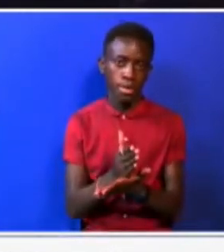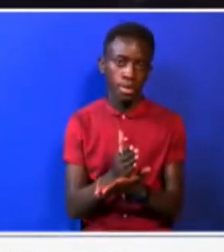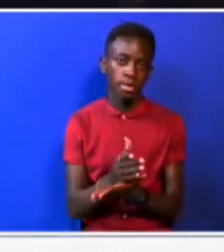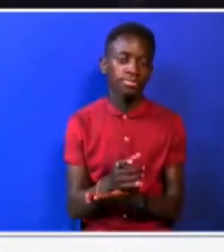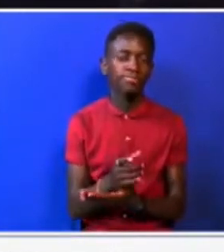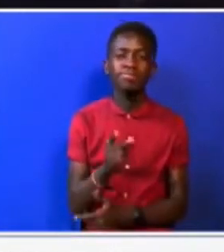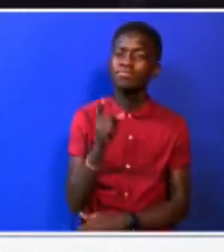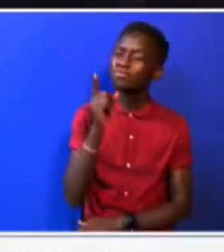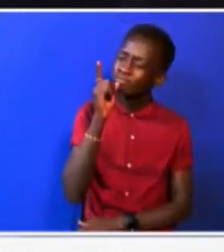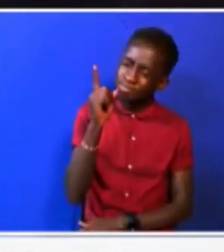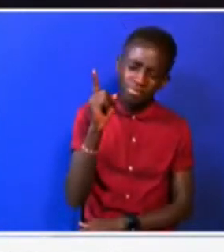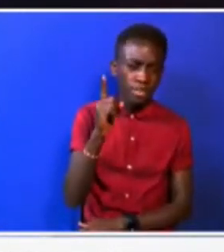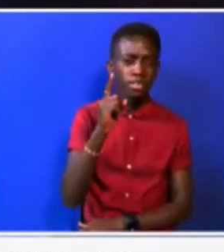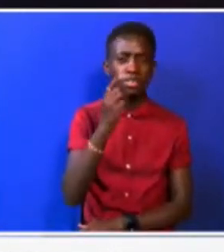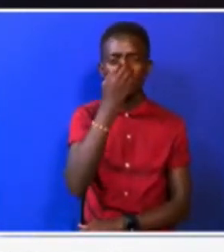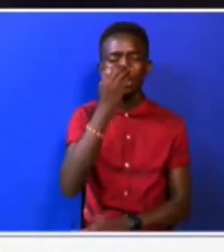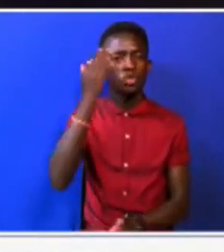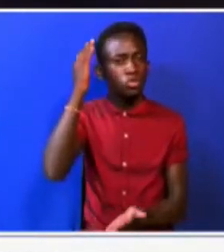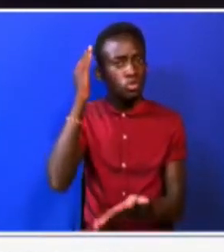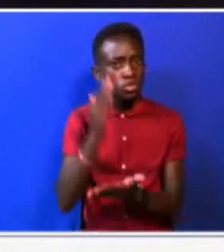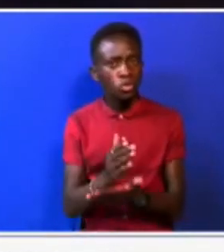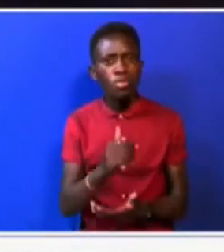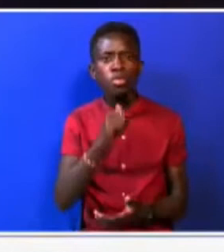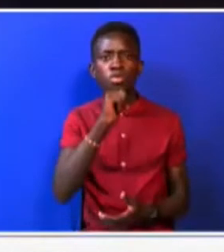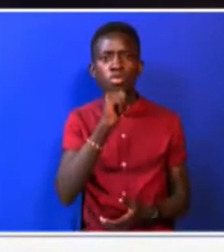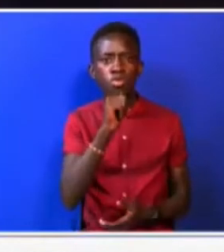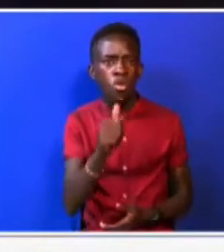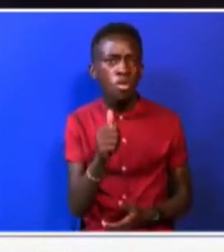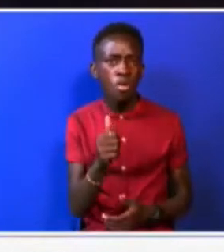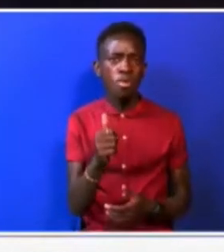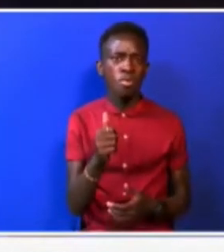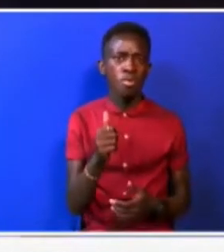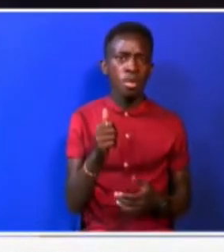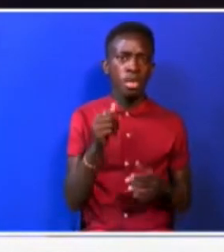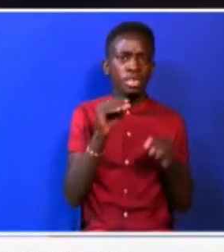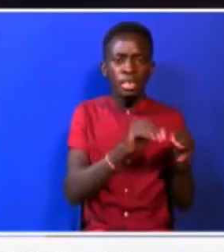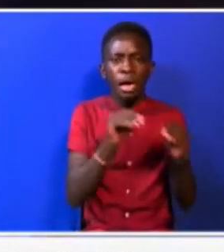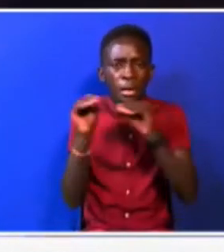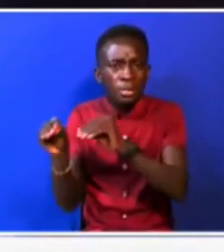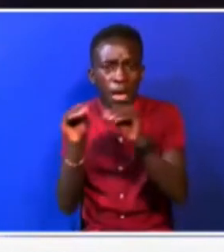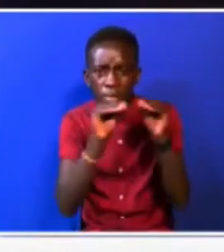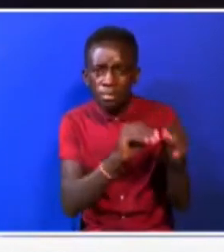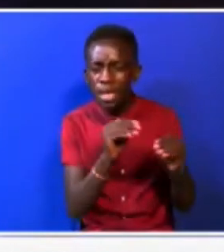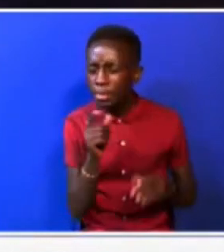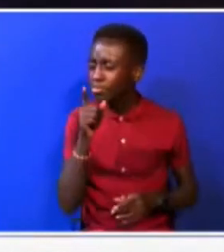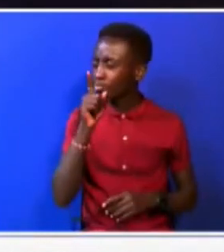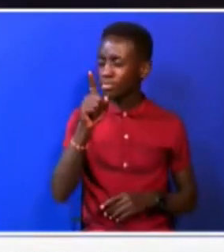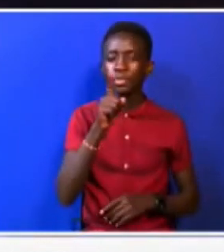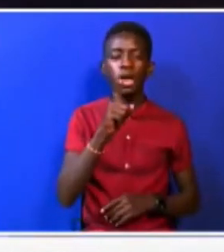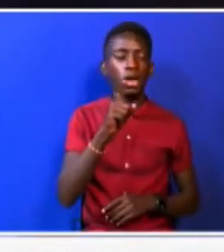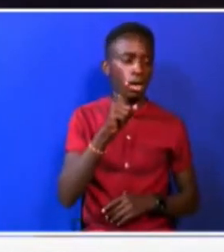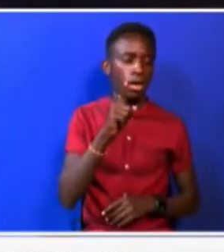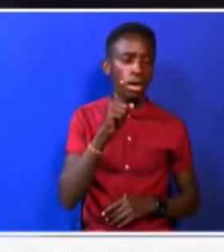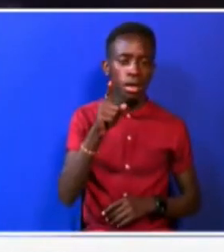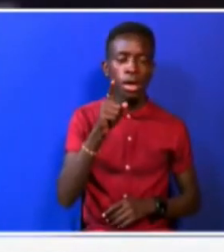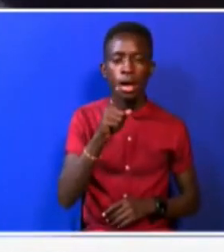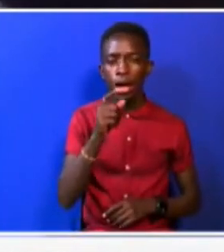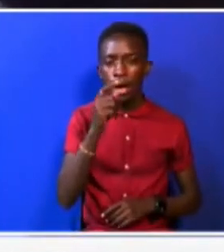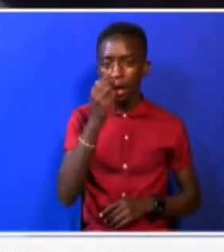He should stop being an alarmist. William Ruto should stop being an